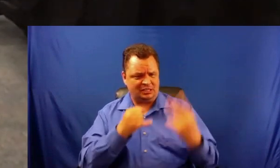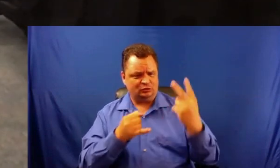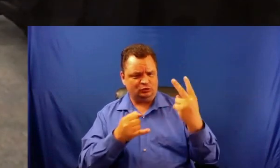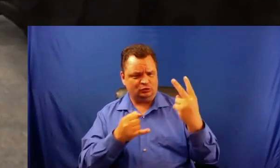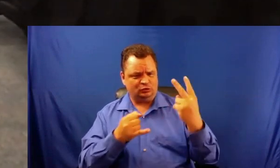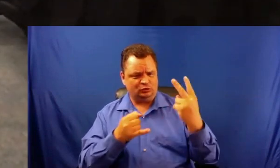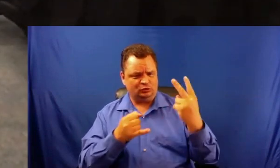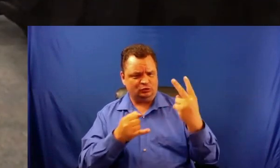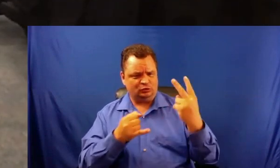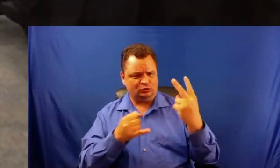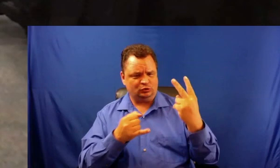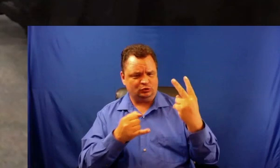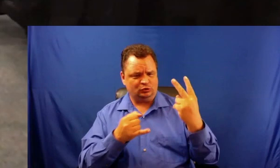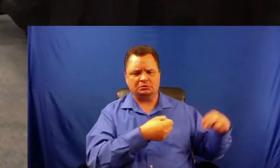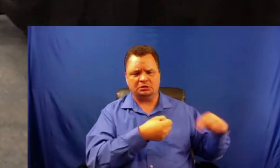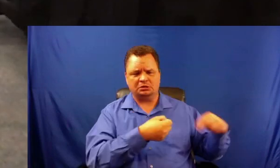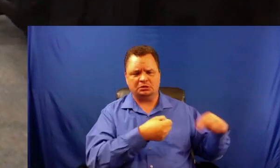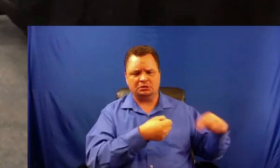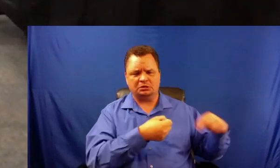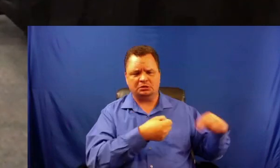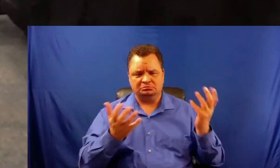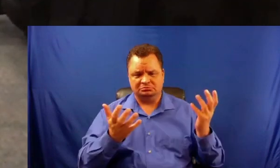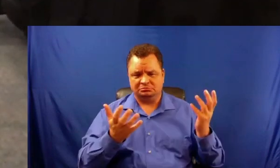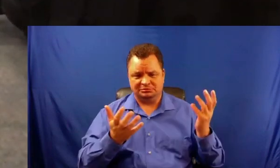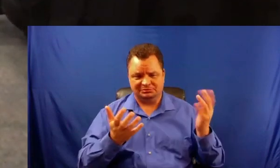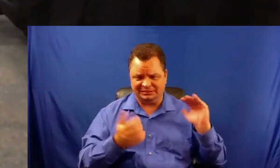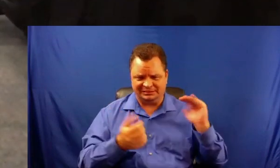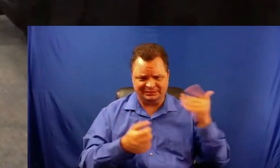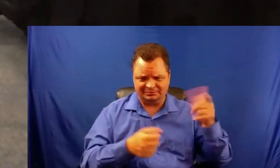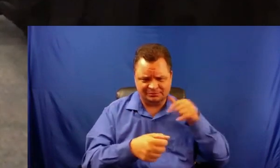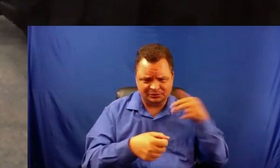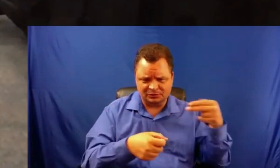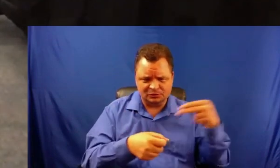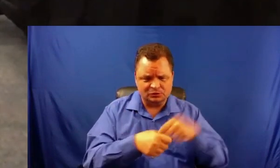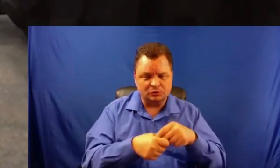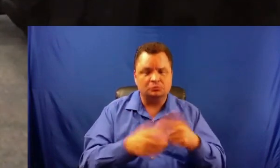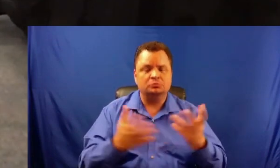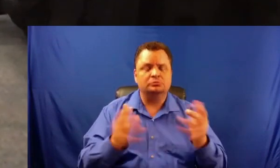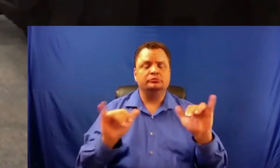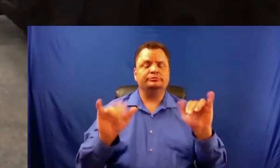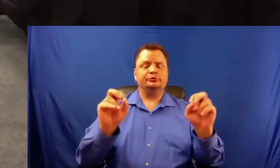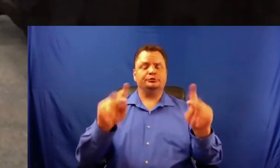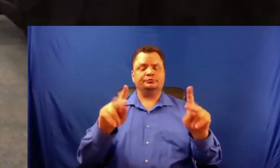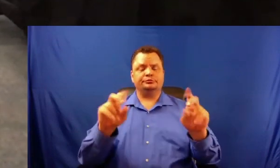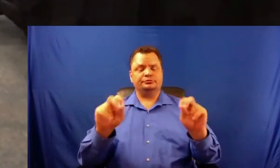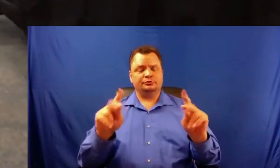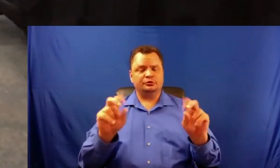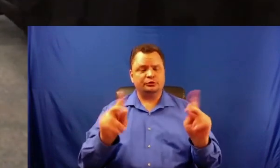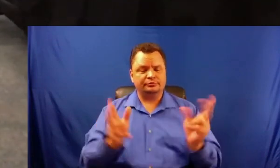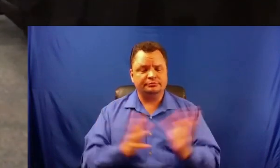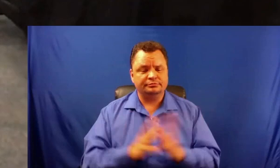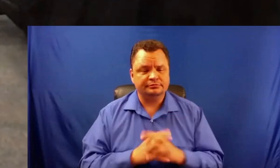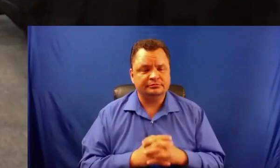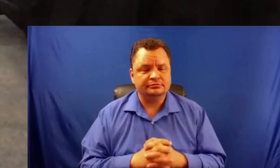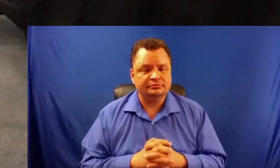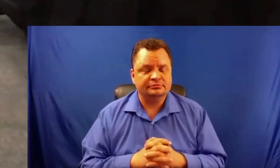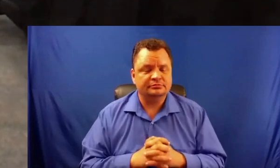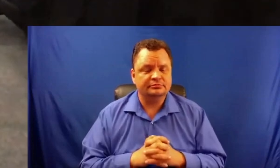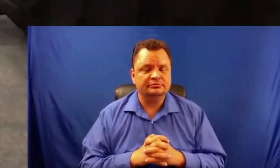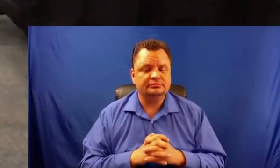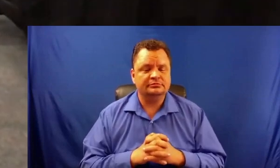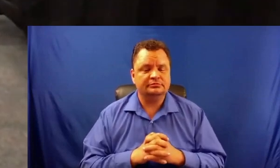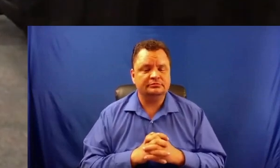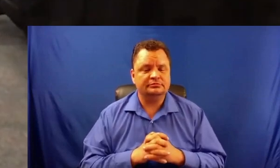Yeah, they never joined, as far as I can tell. Okay. All right. Well, these are always